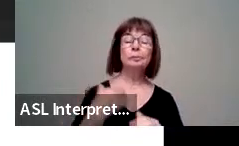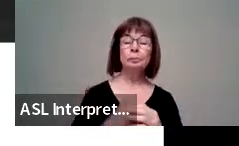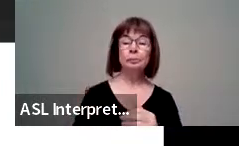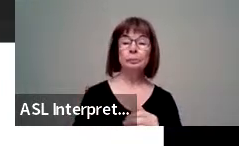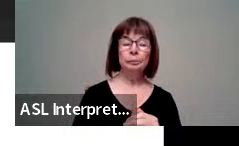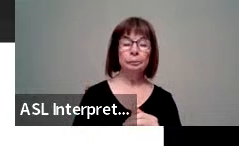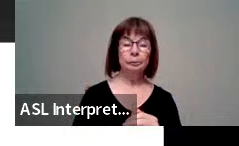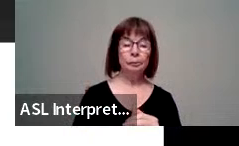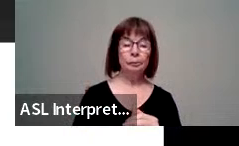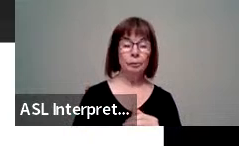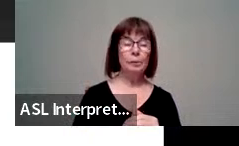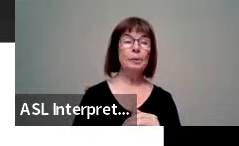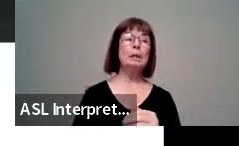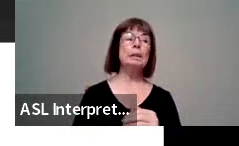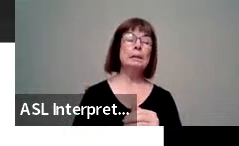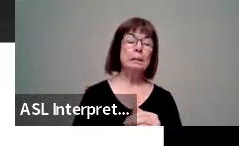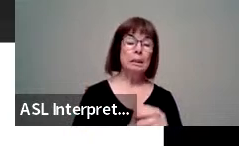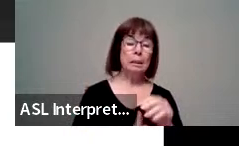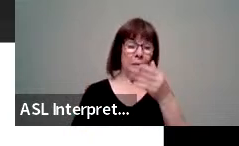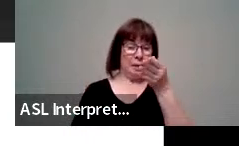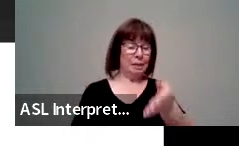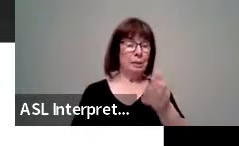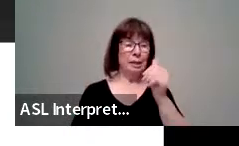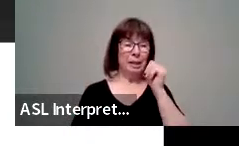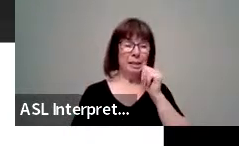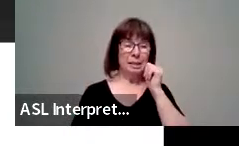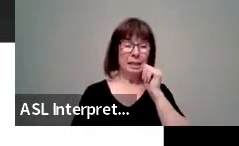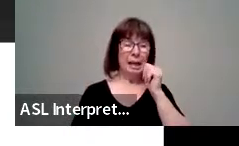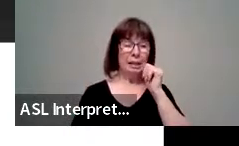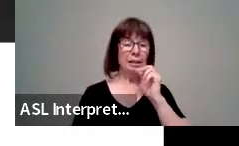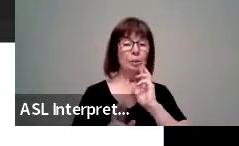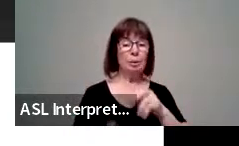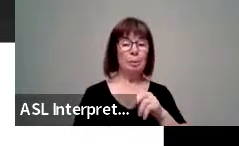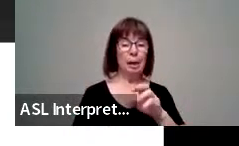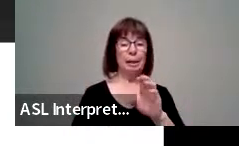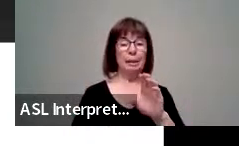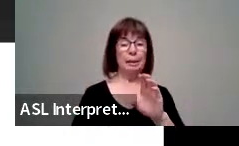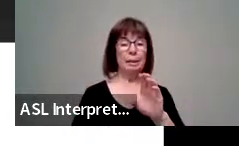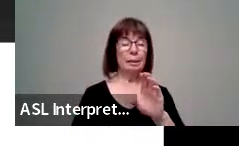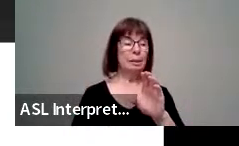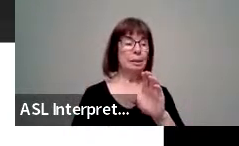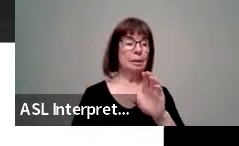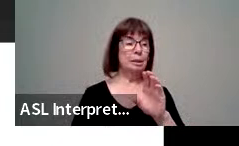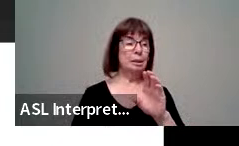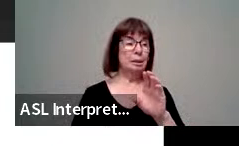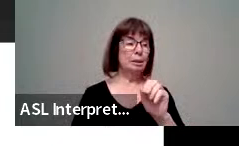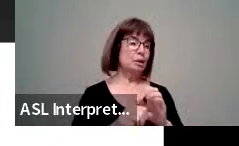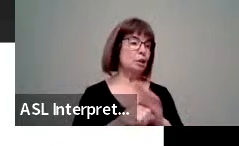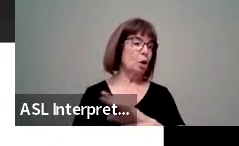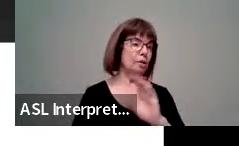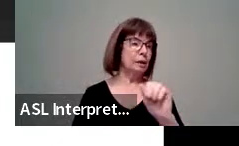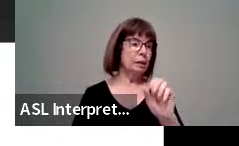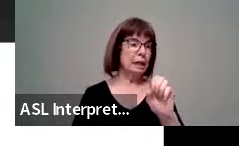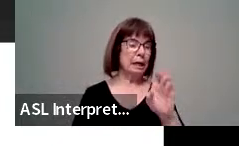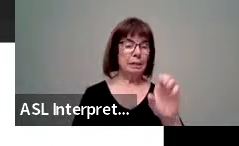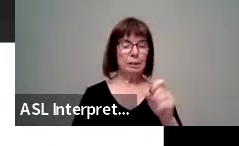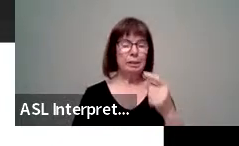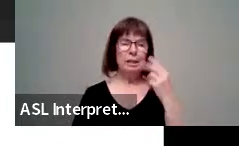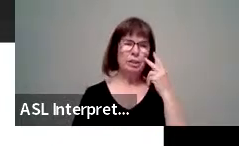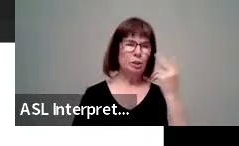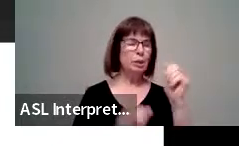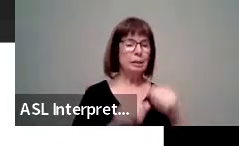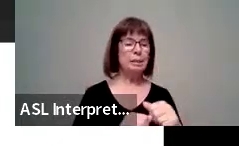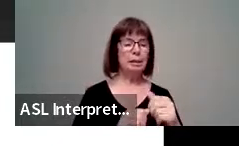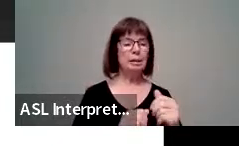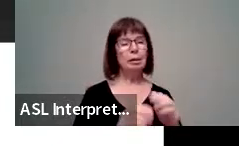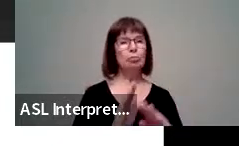We are, so this is our daily reported COVID cases going back to the peak of the summer wave. And you can see sort of a